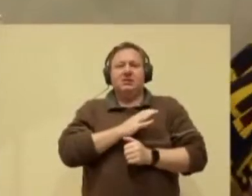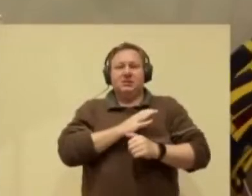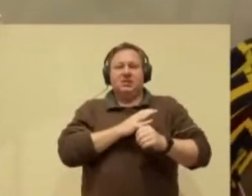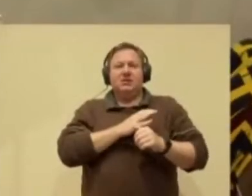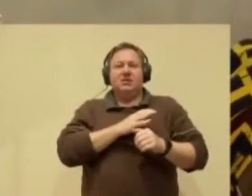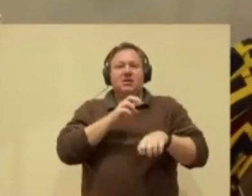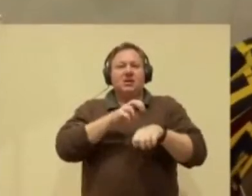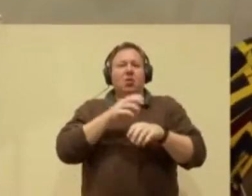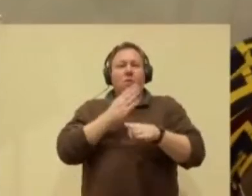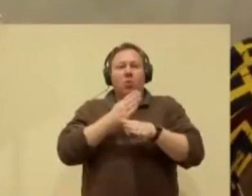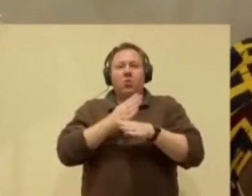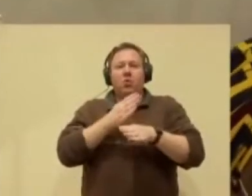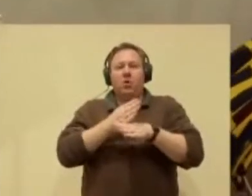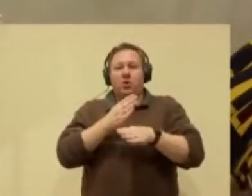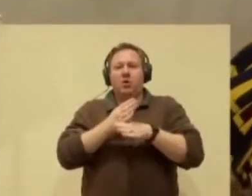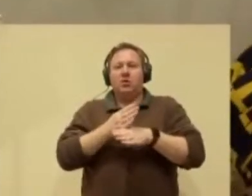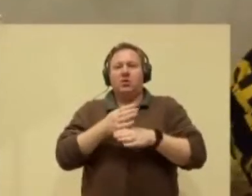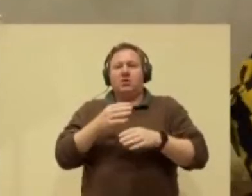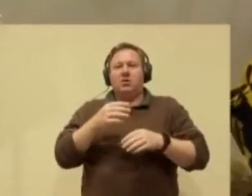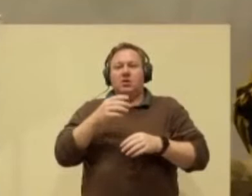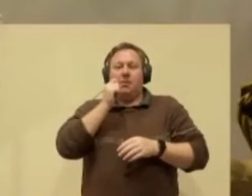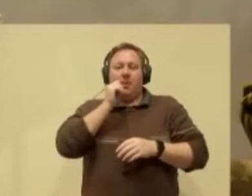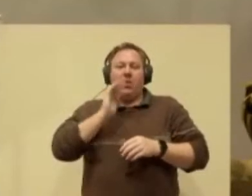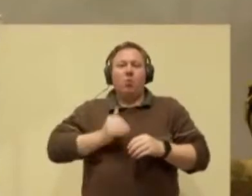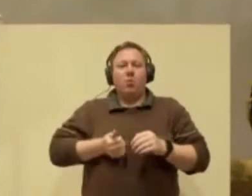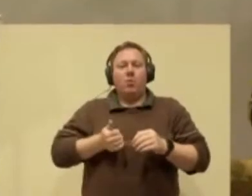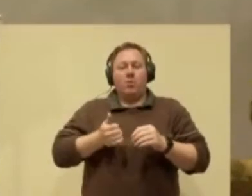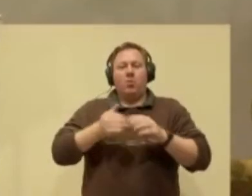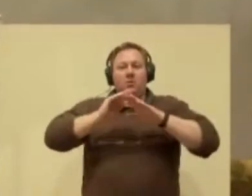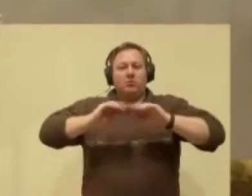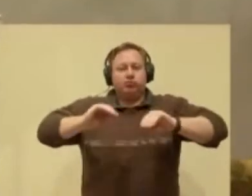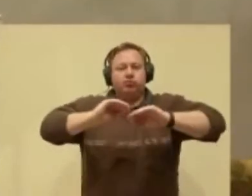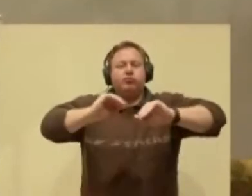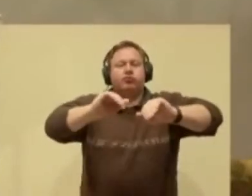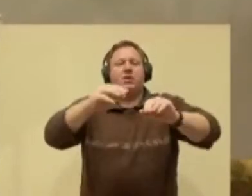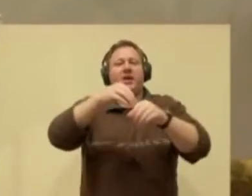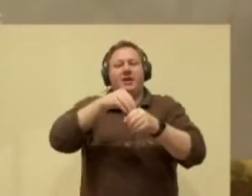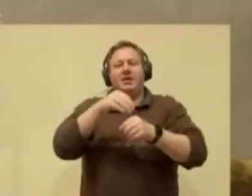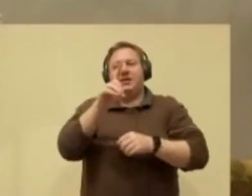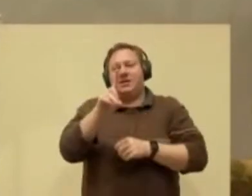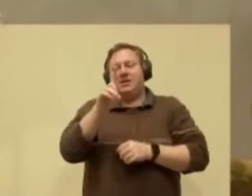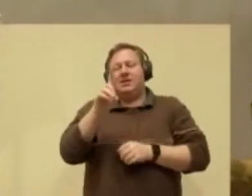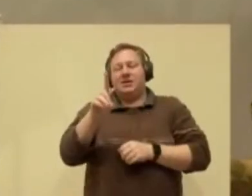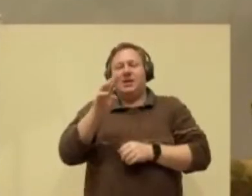gender information in the gtm plans in that regards